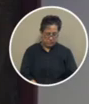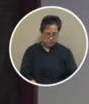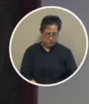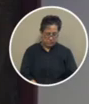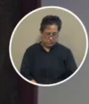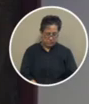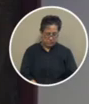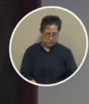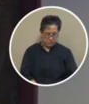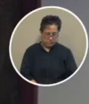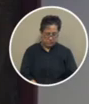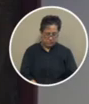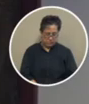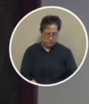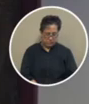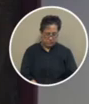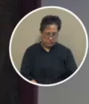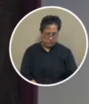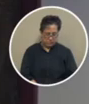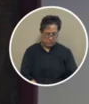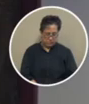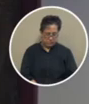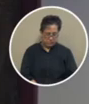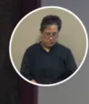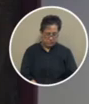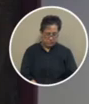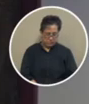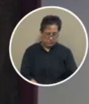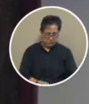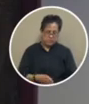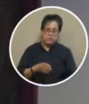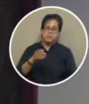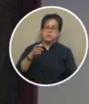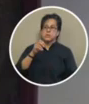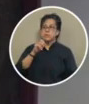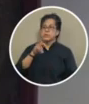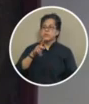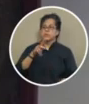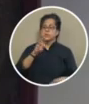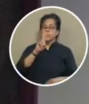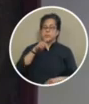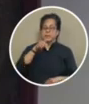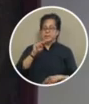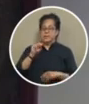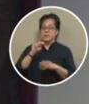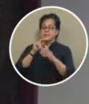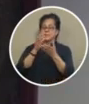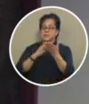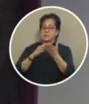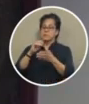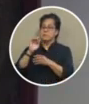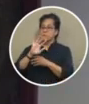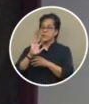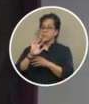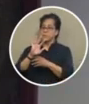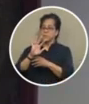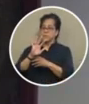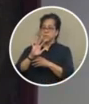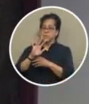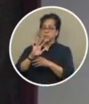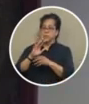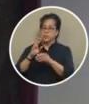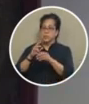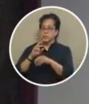019036, instituting emergency measures due to a public health emergency, to amend Section 5, movement of people and occupancy of